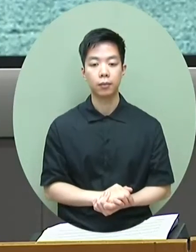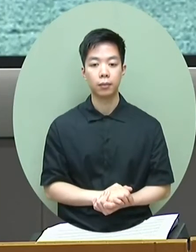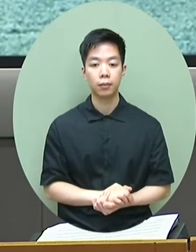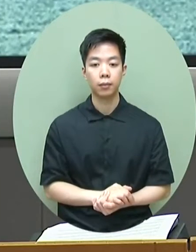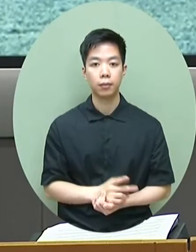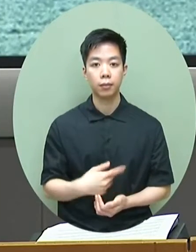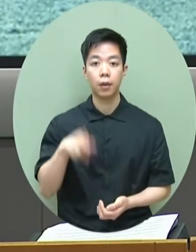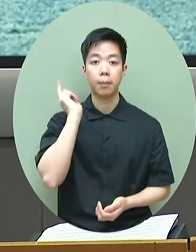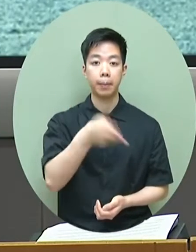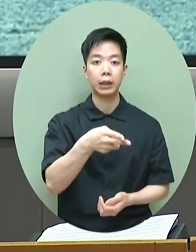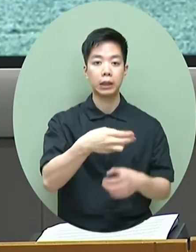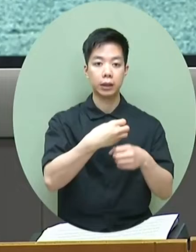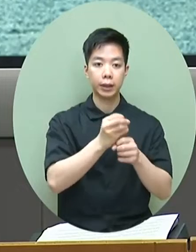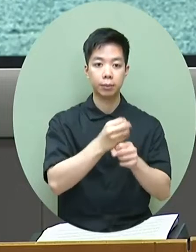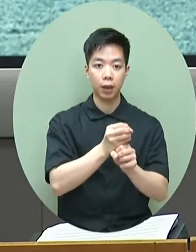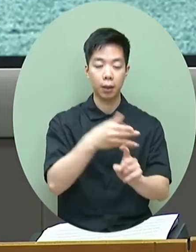compulsory testing,